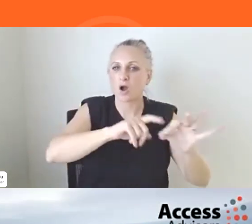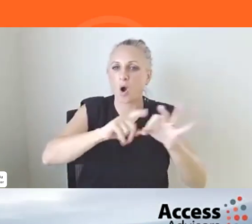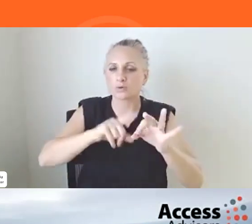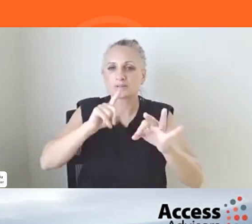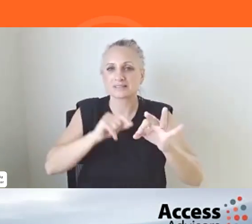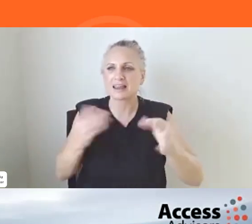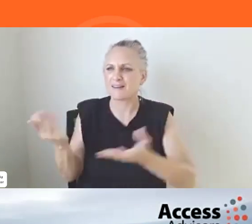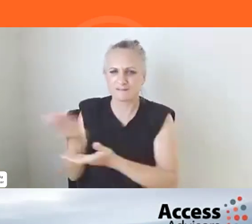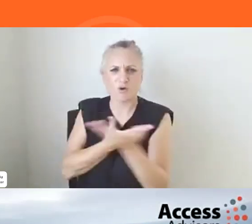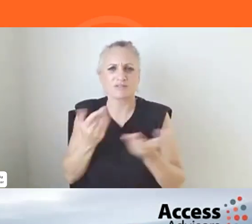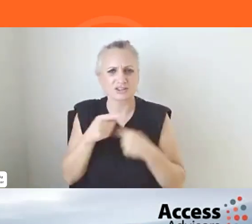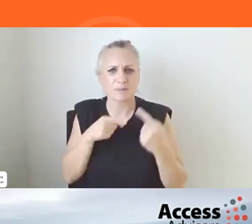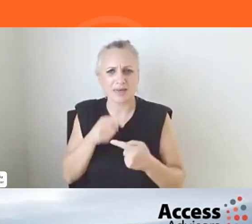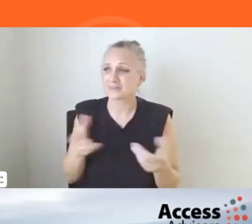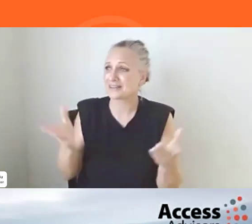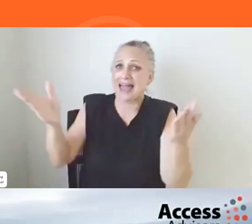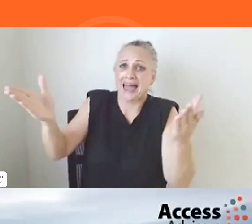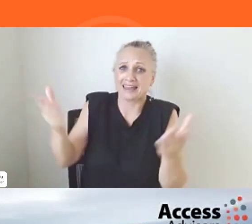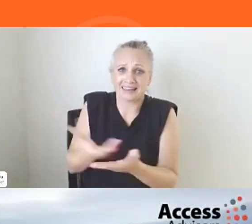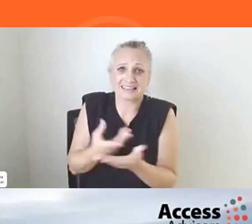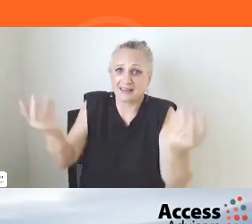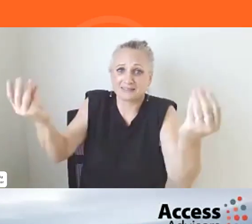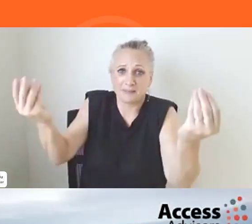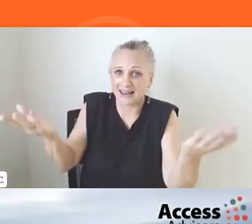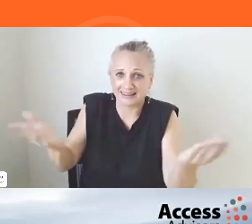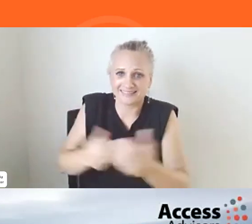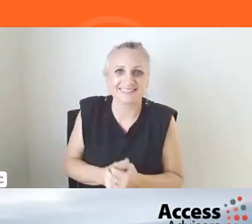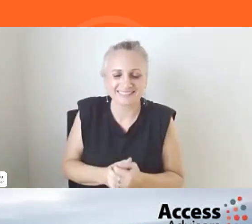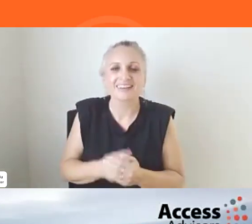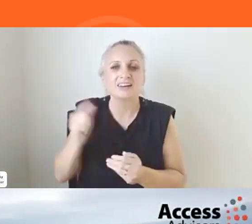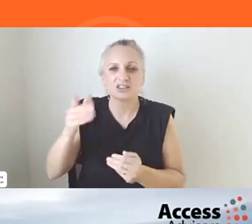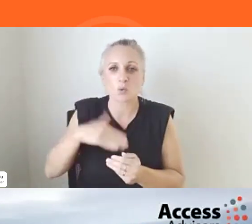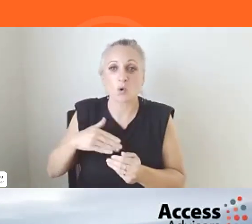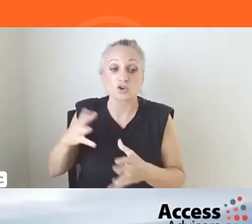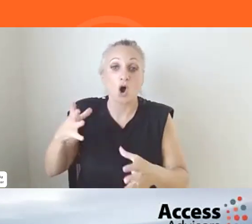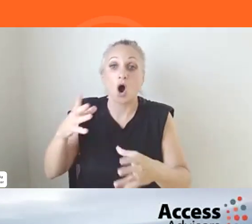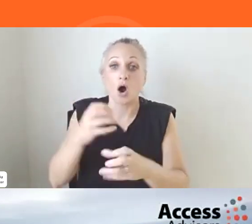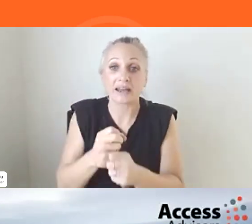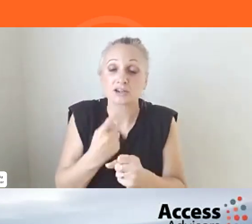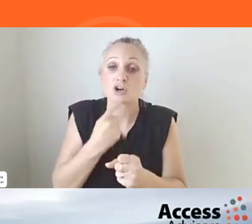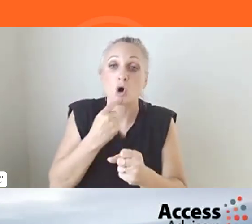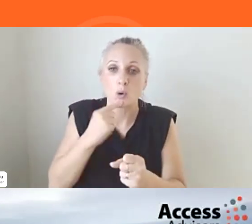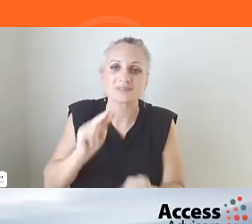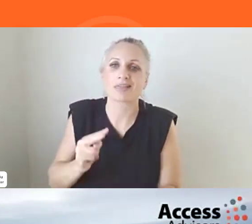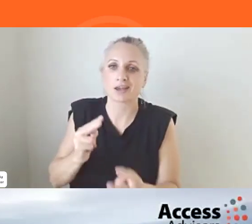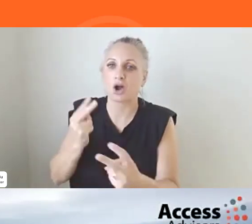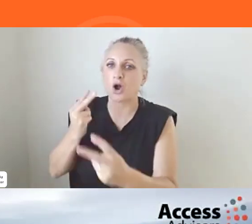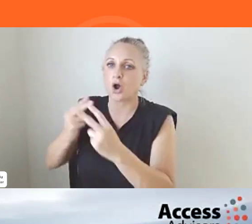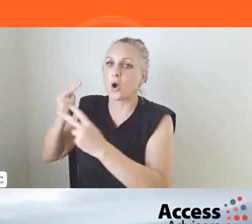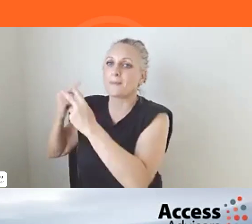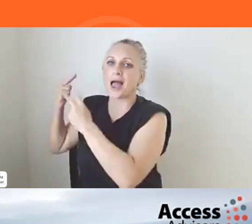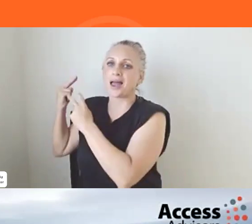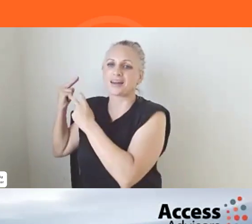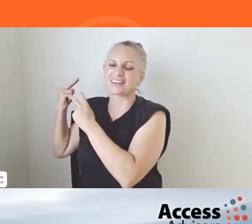money to do it up front than to retroactively try and fix all the problems, especially after you may already have that